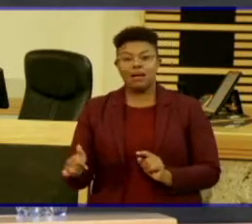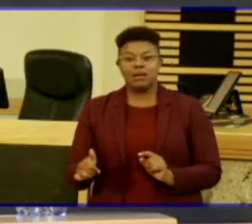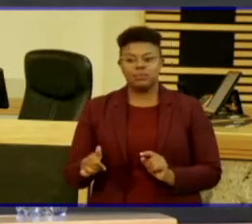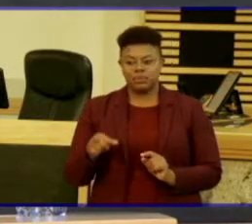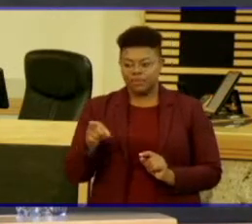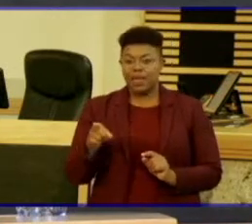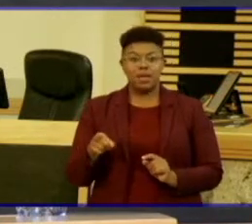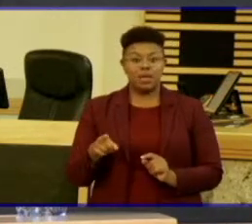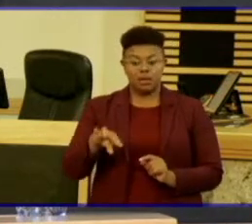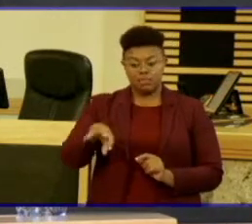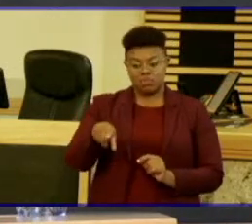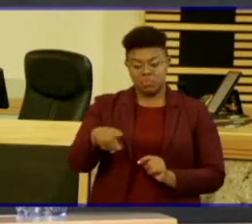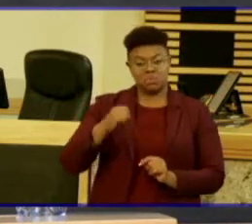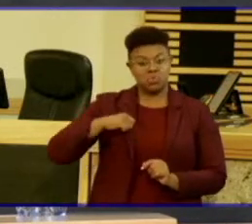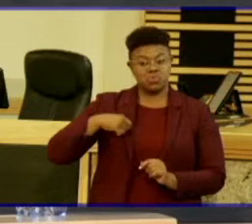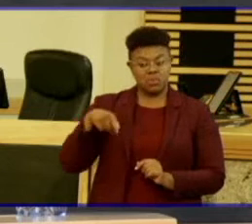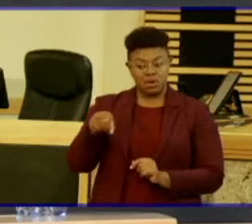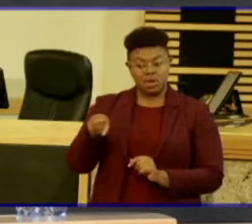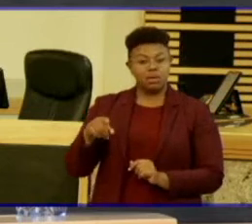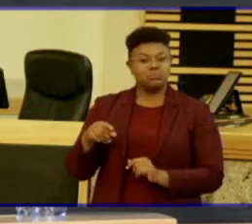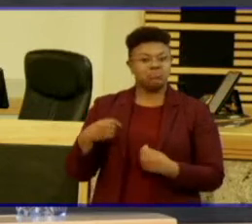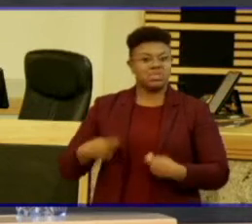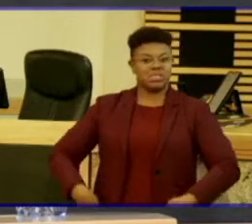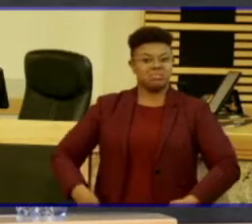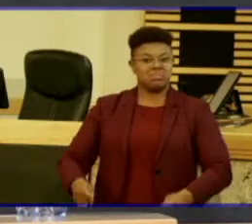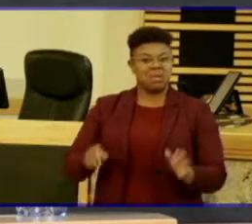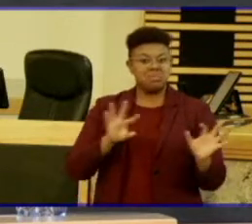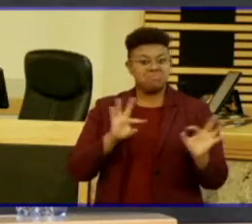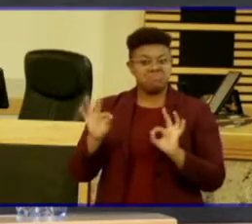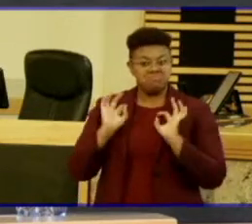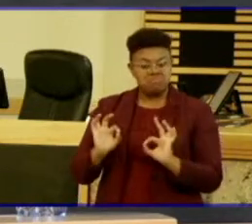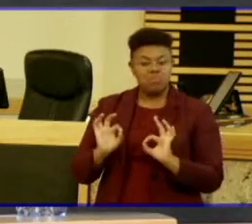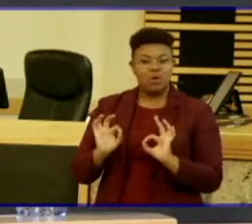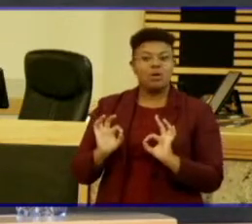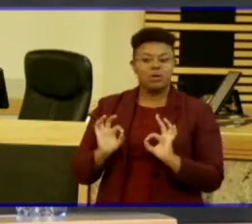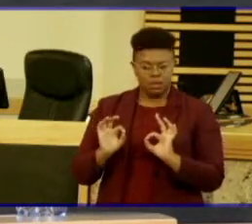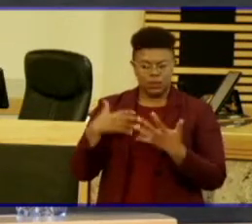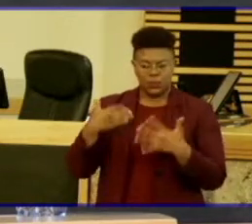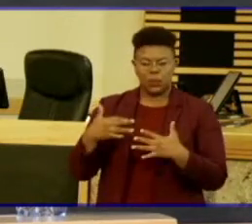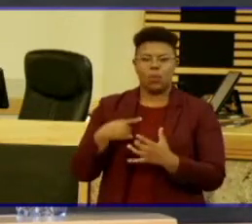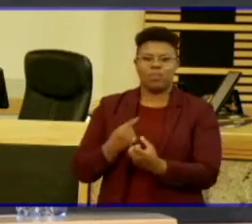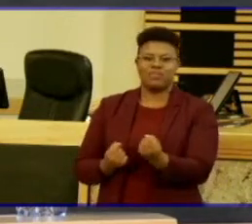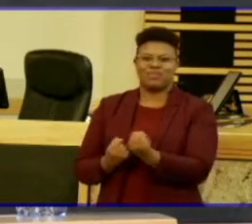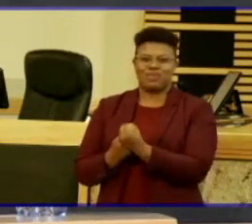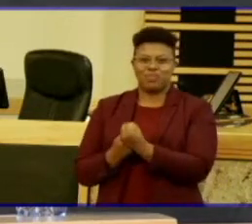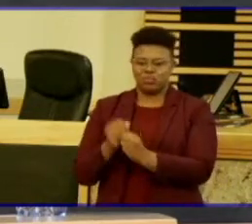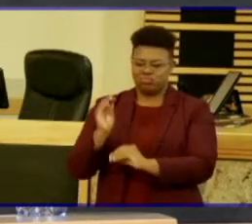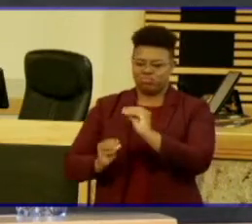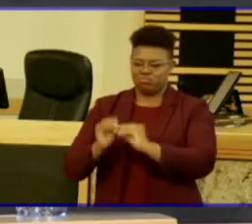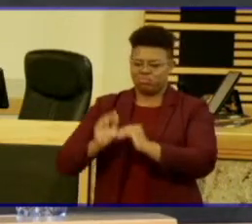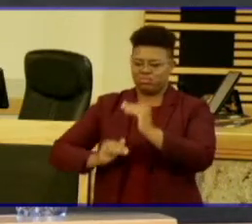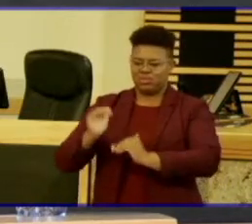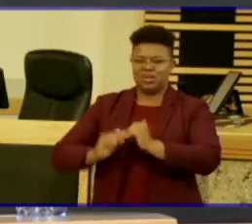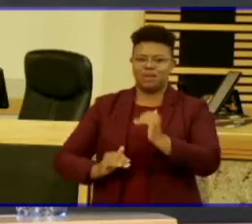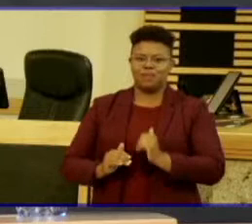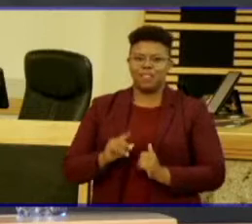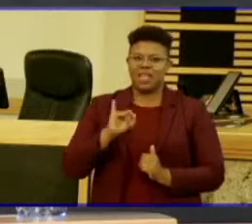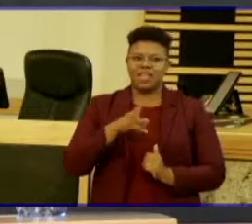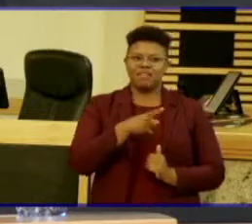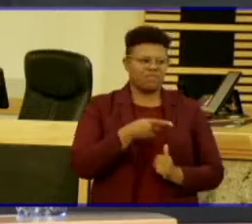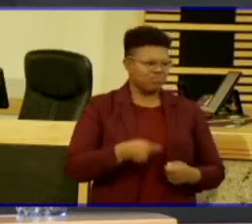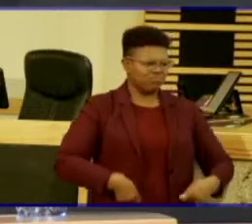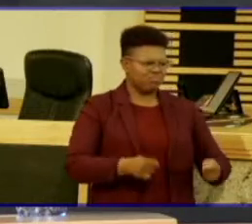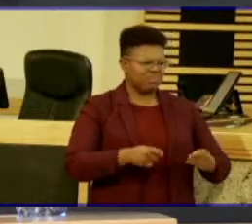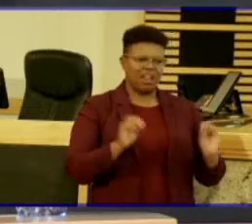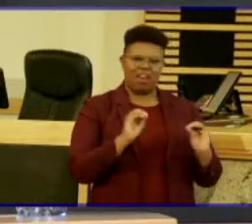as an incentive. We are not going to incentivize people who are not performing. If you return your MIG, why do we give you